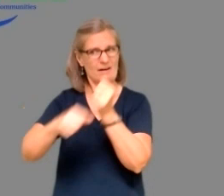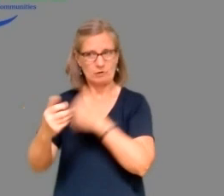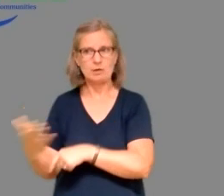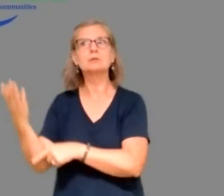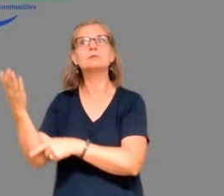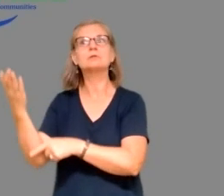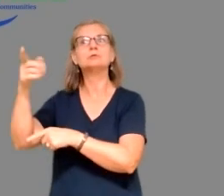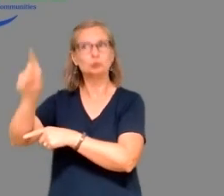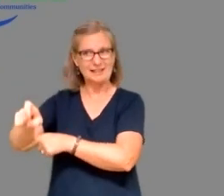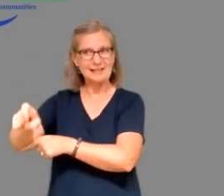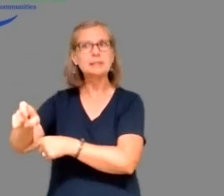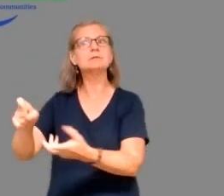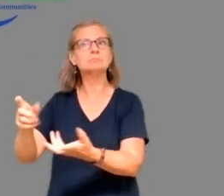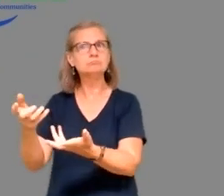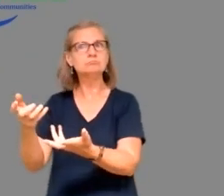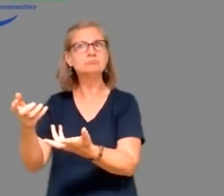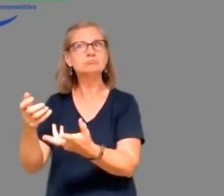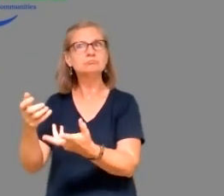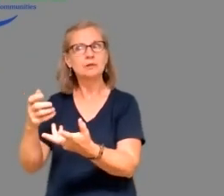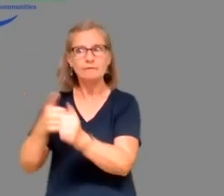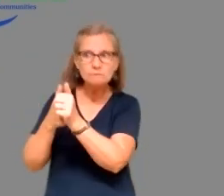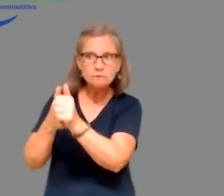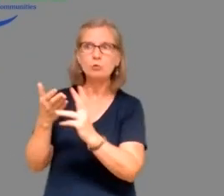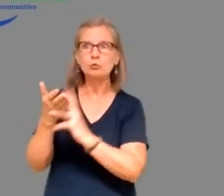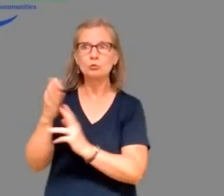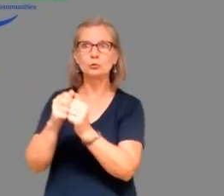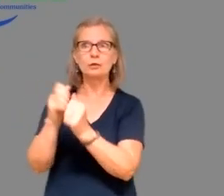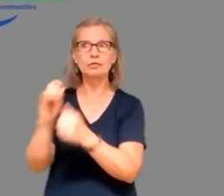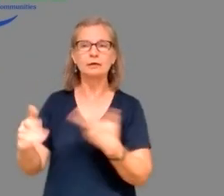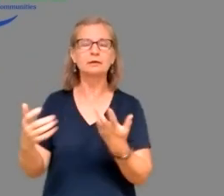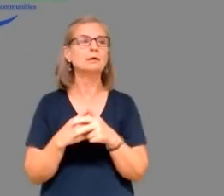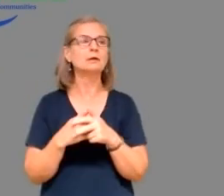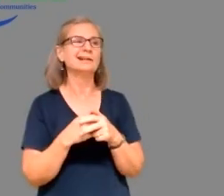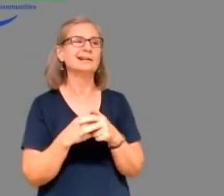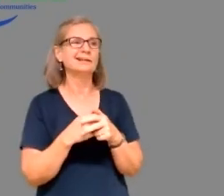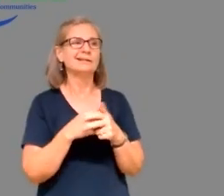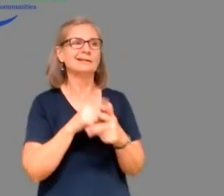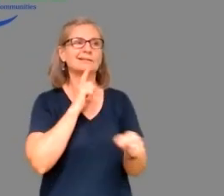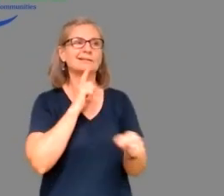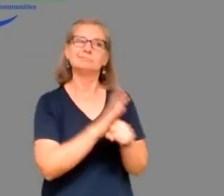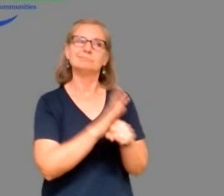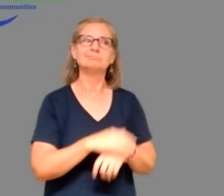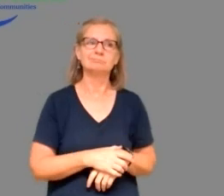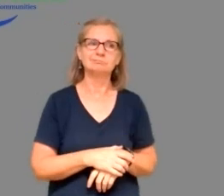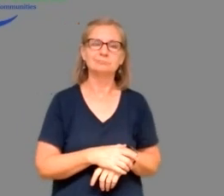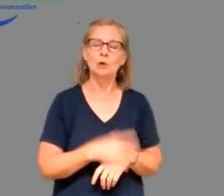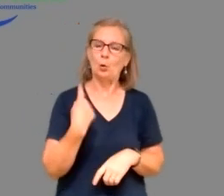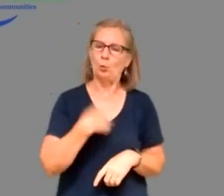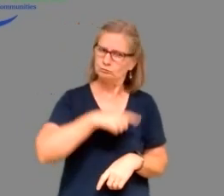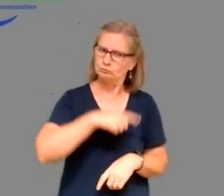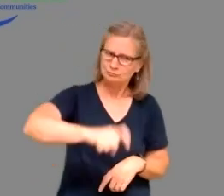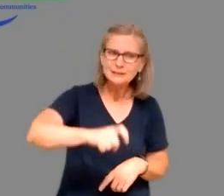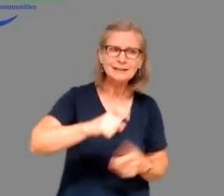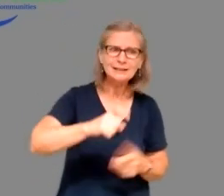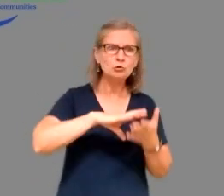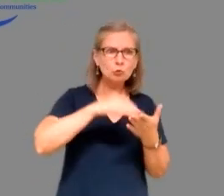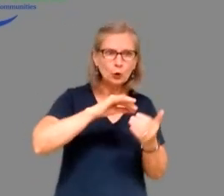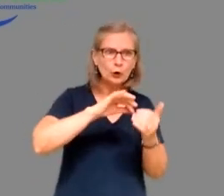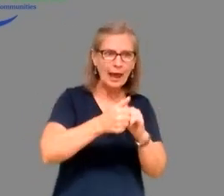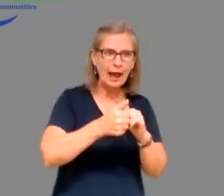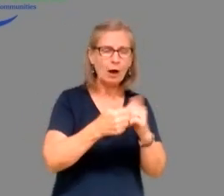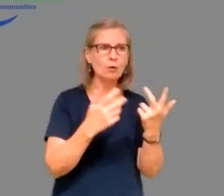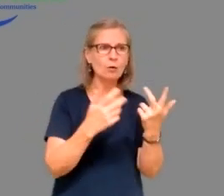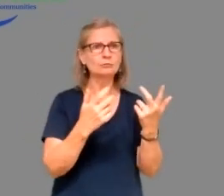absolutely. I mean, we are going to have to learn at some point what life looks like as we live with COVID-19.